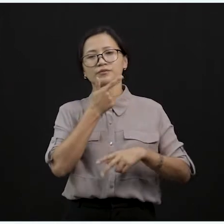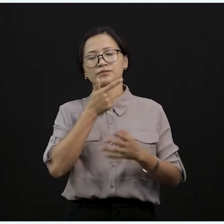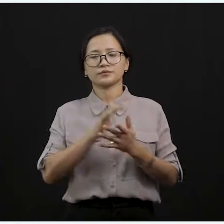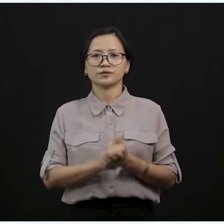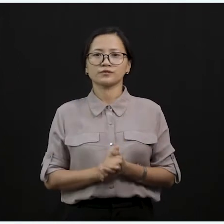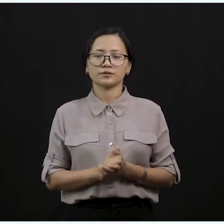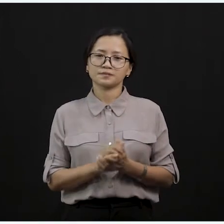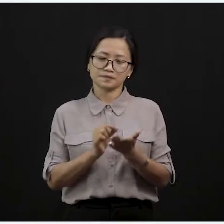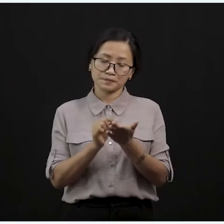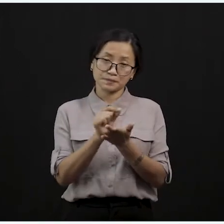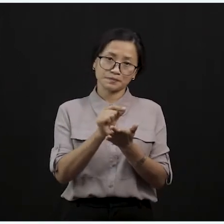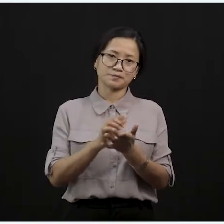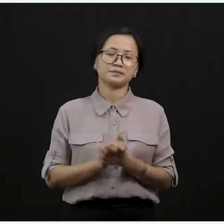ant.